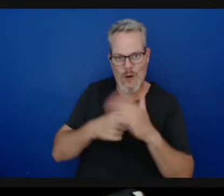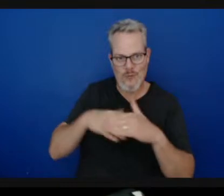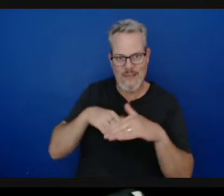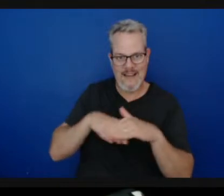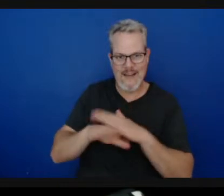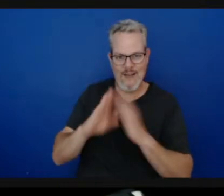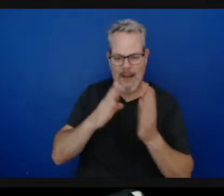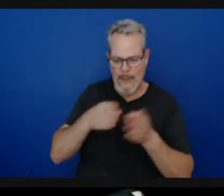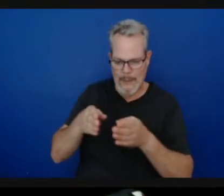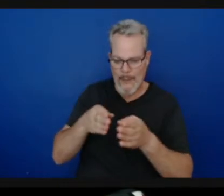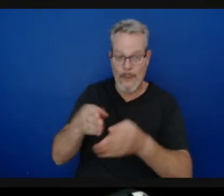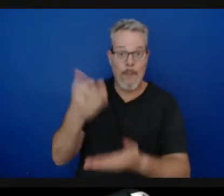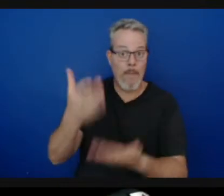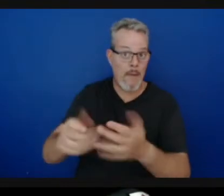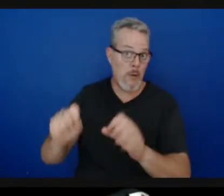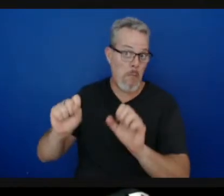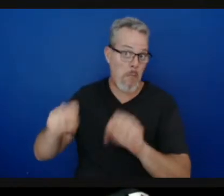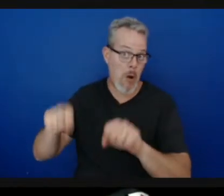to that possibly happening.